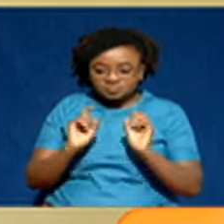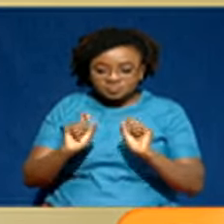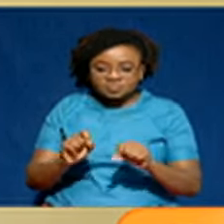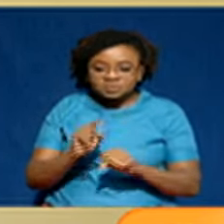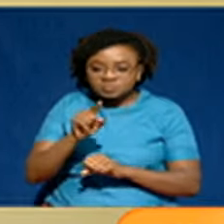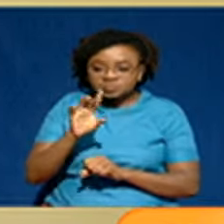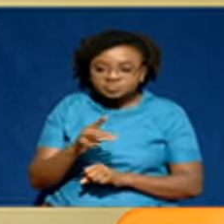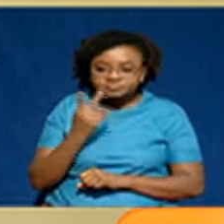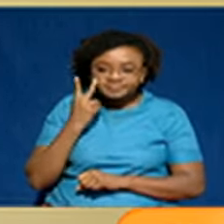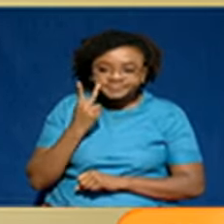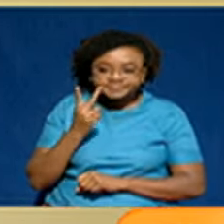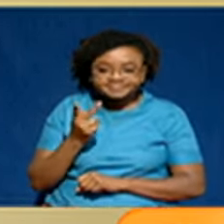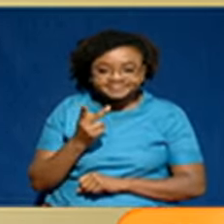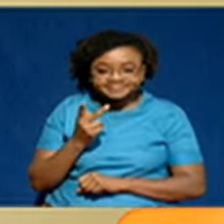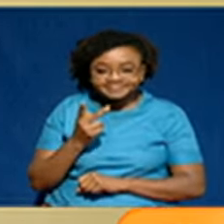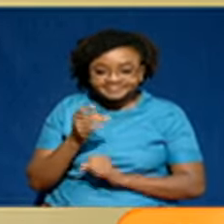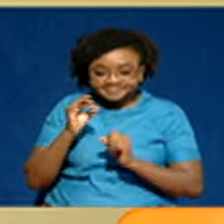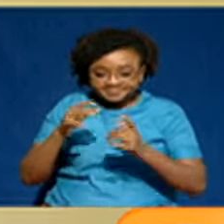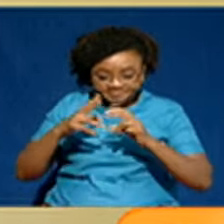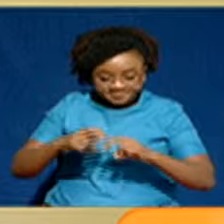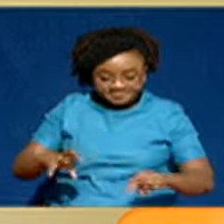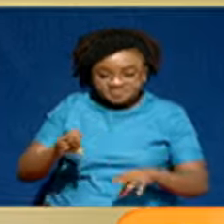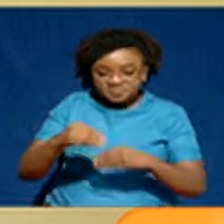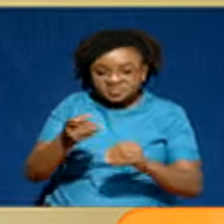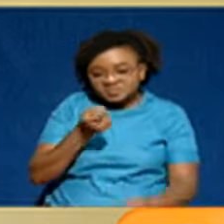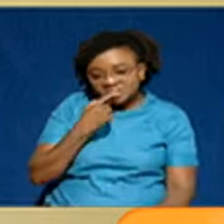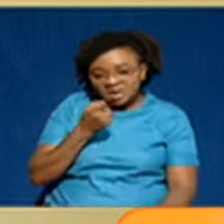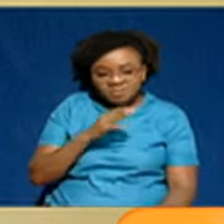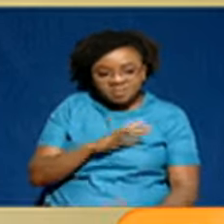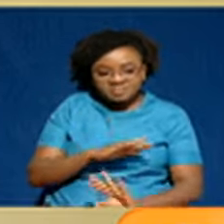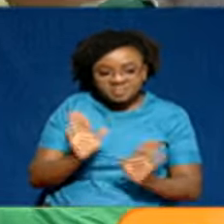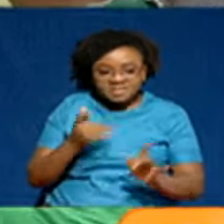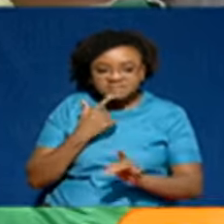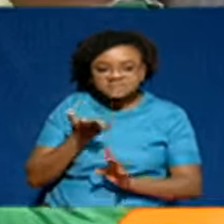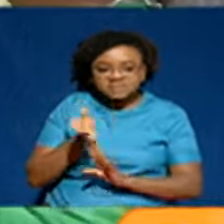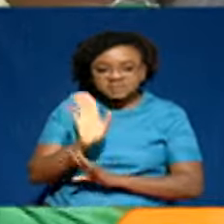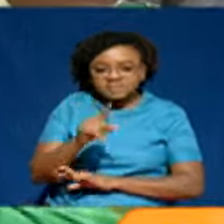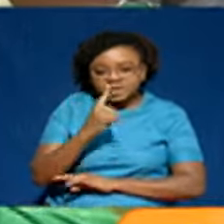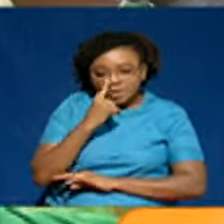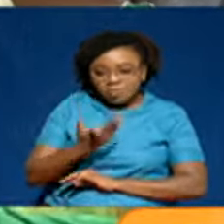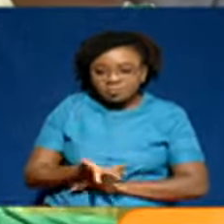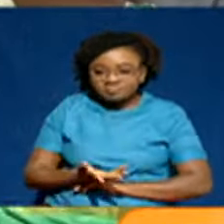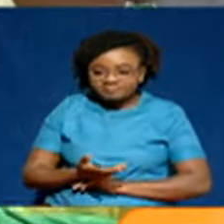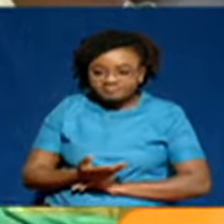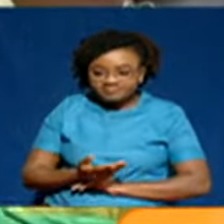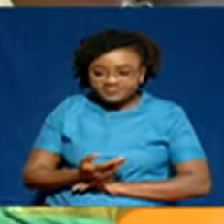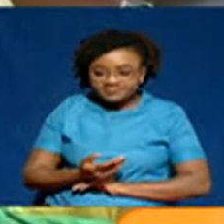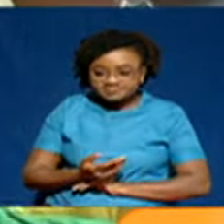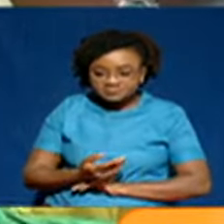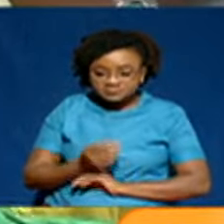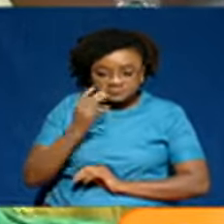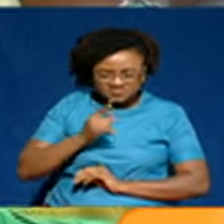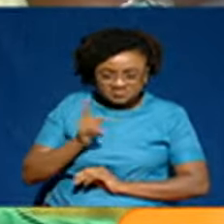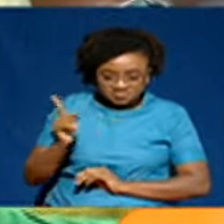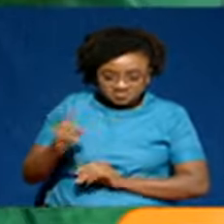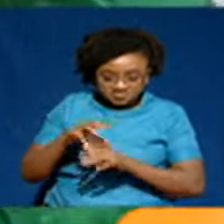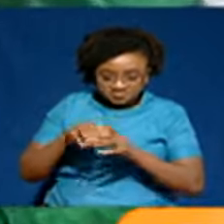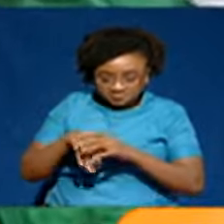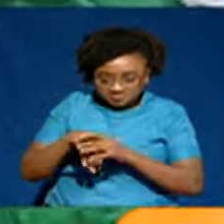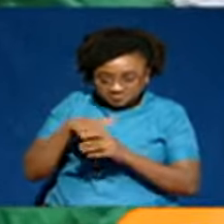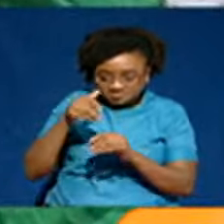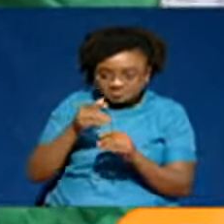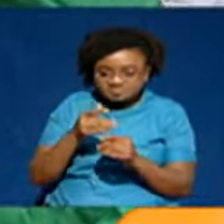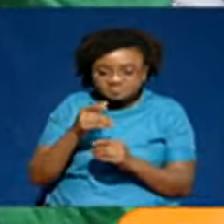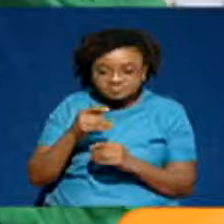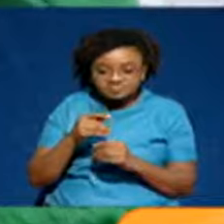a gynecologist, they just give you pain meds and tell you to go back home. Because this tissue is located outside the uterus, the